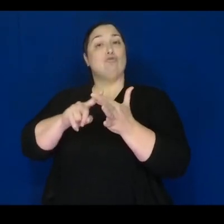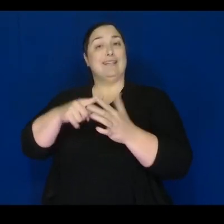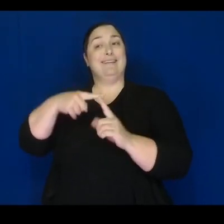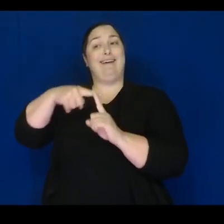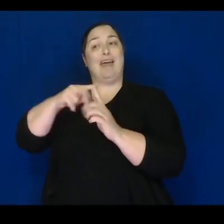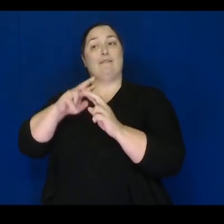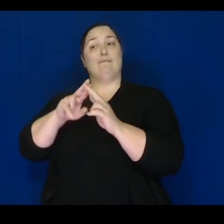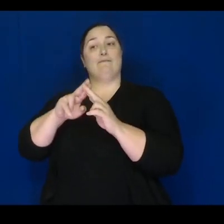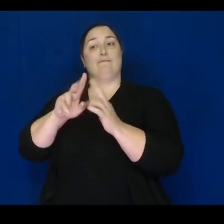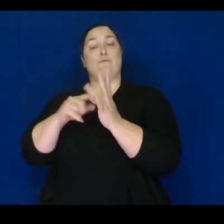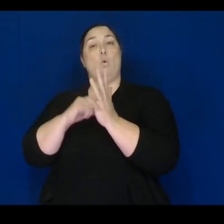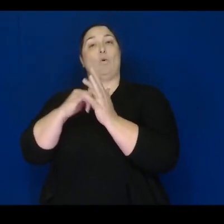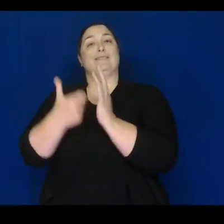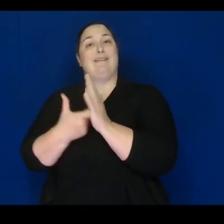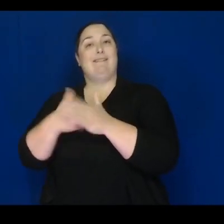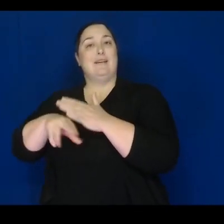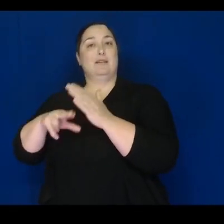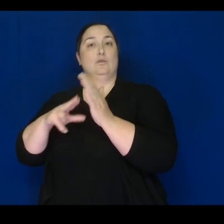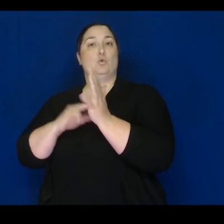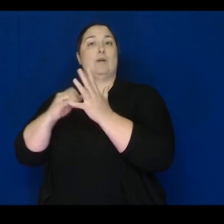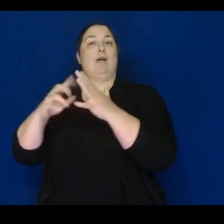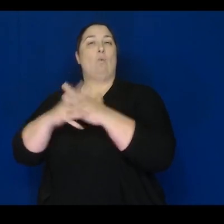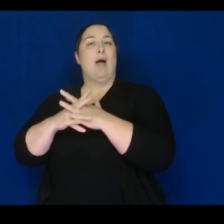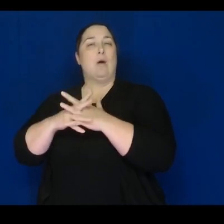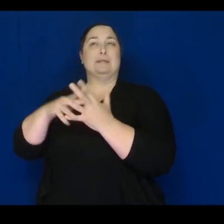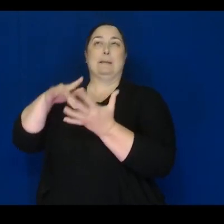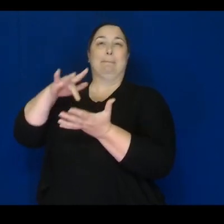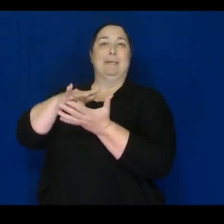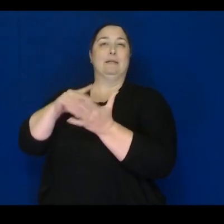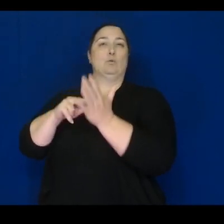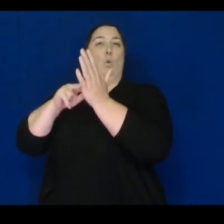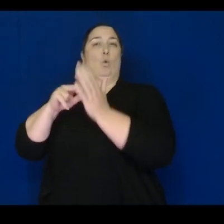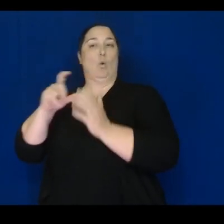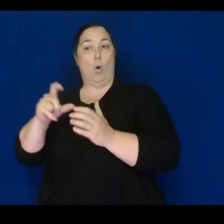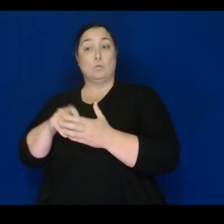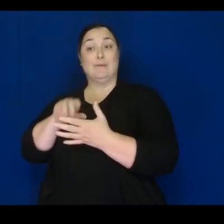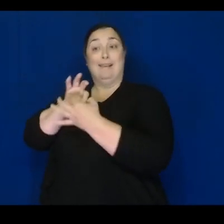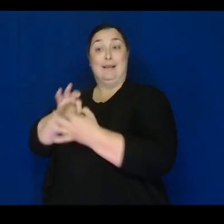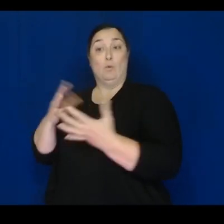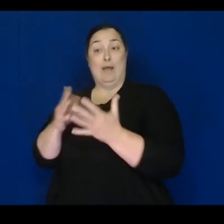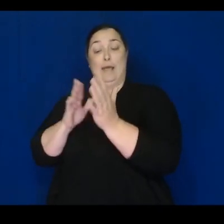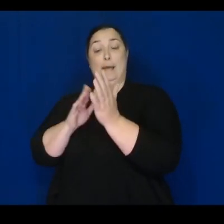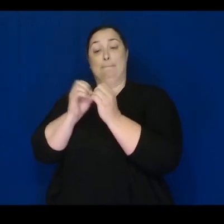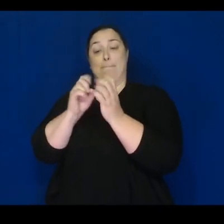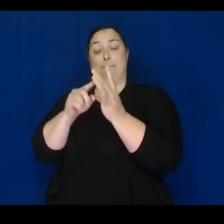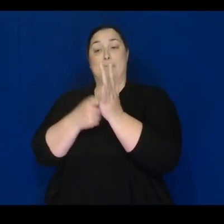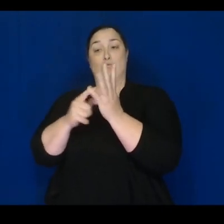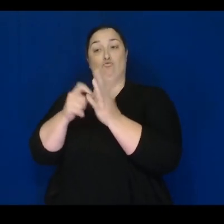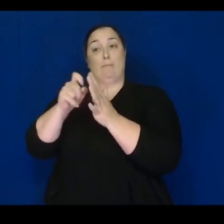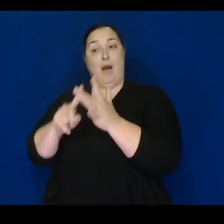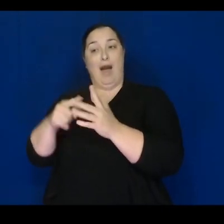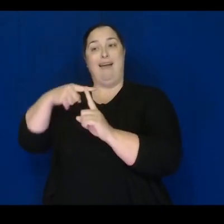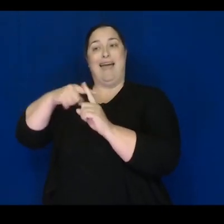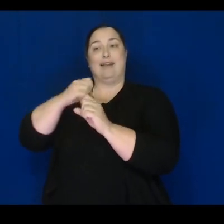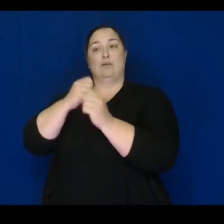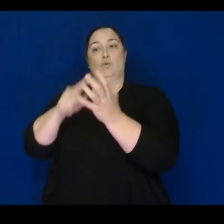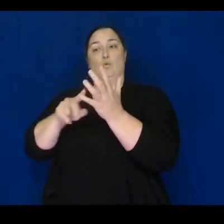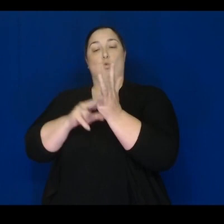New South Wales, mid-North Coast, with ties to the Biripi and Garangai